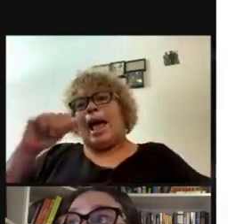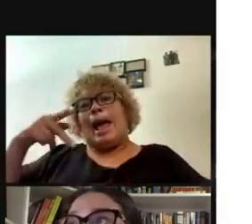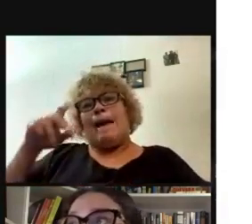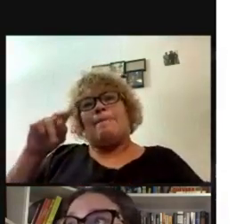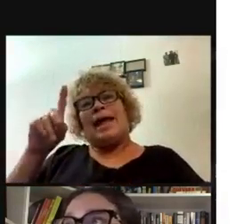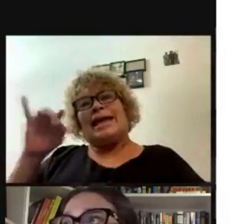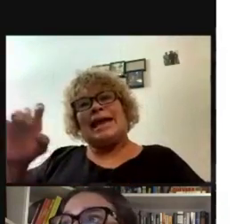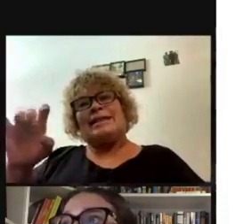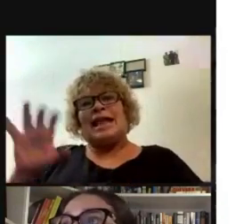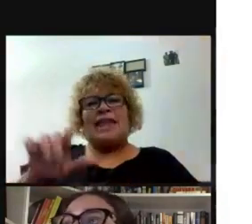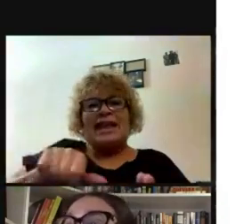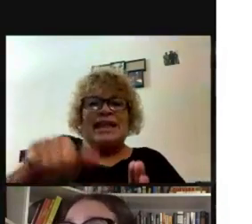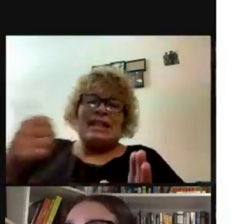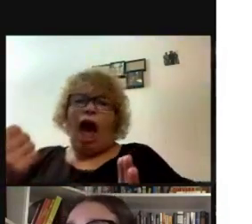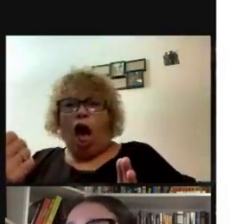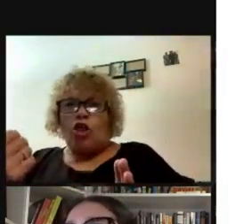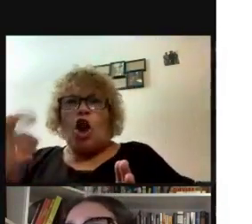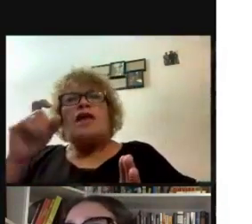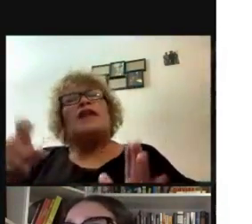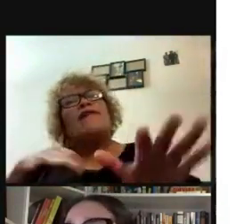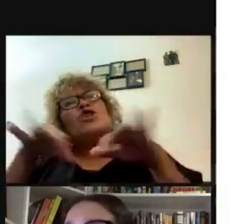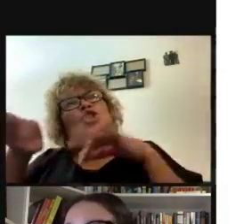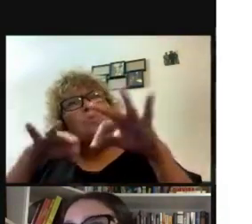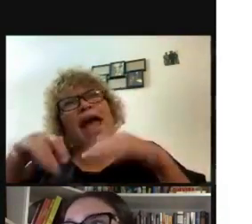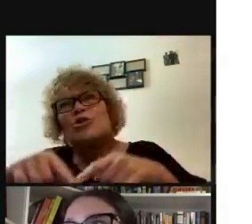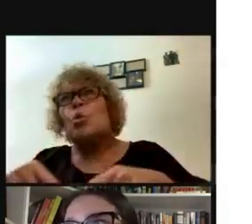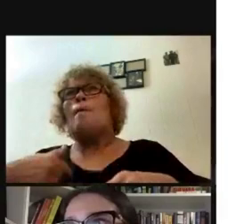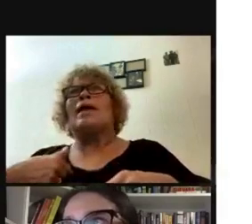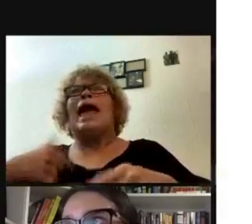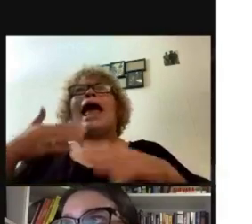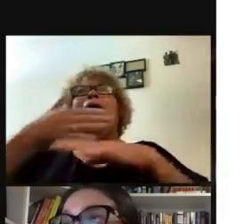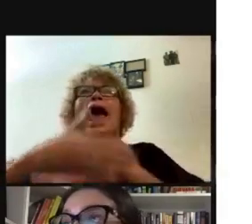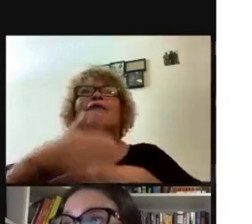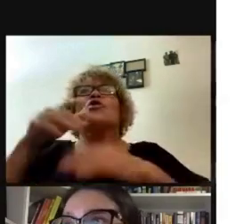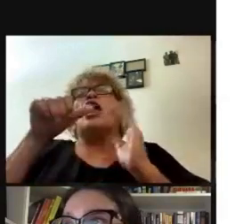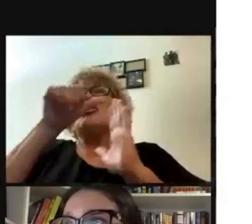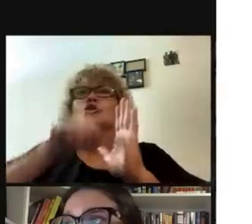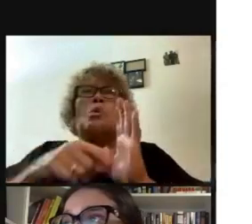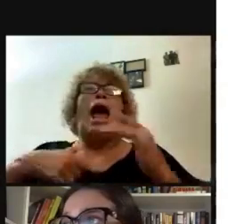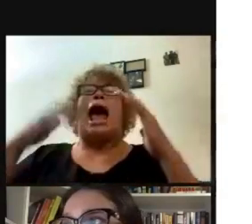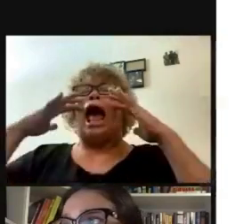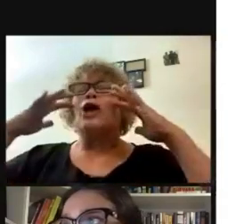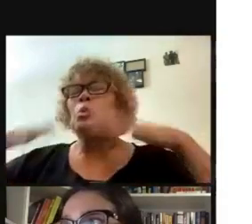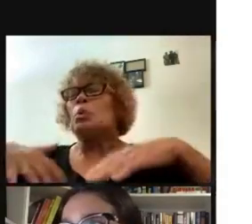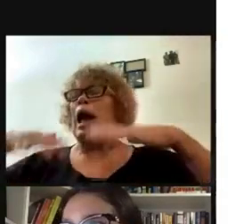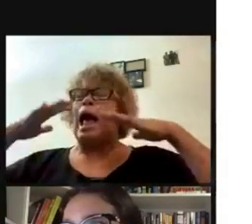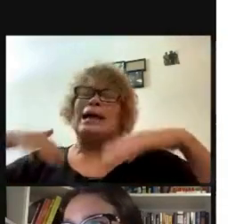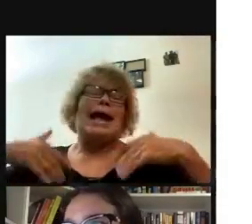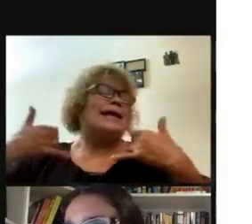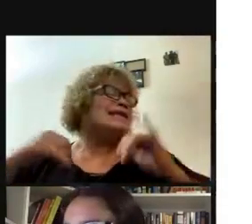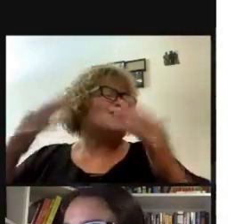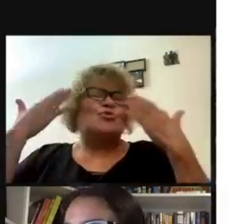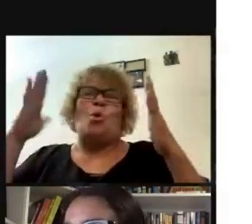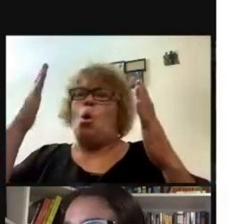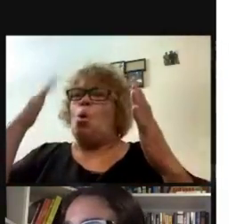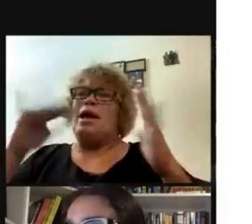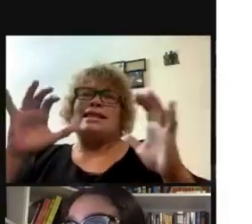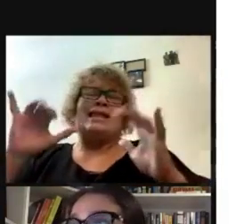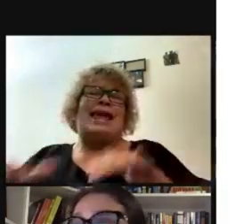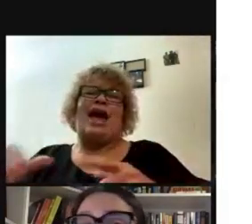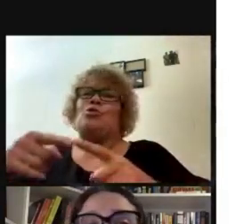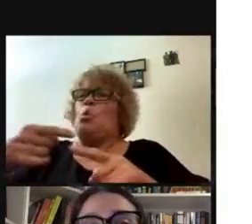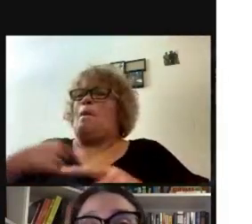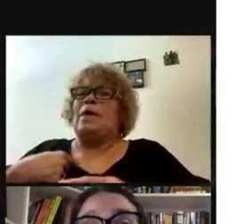they did that other. They should have explained to me. After they did that surgery to me, I cried. I still don't know why they did that surgery to me.